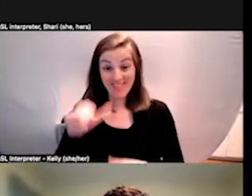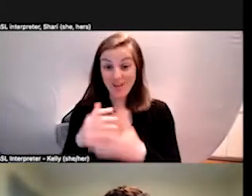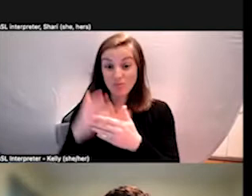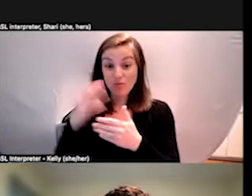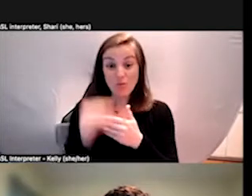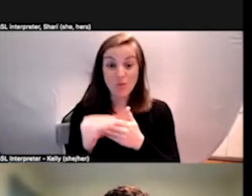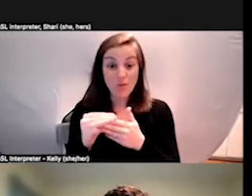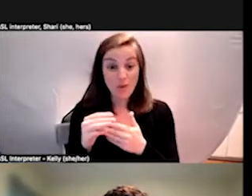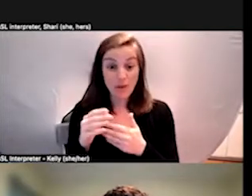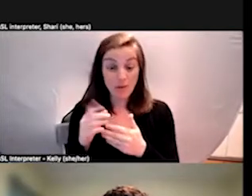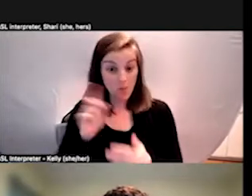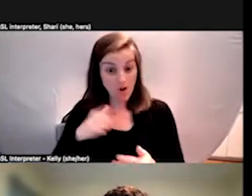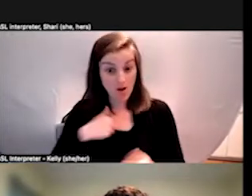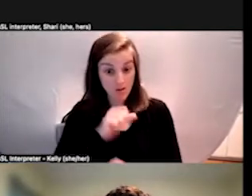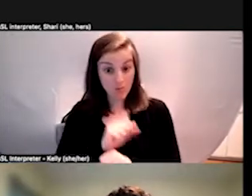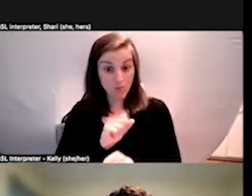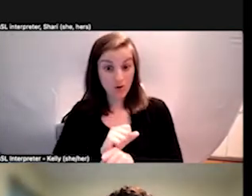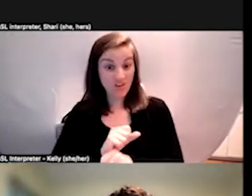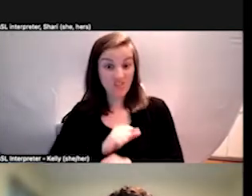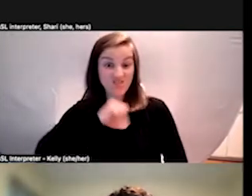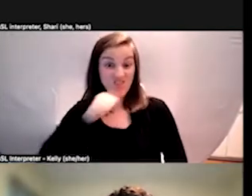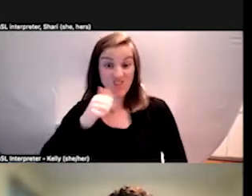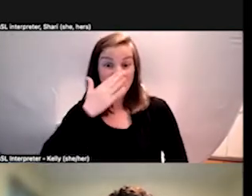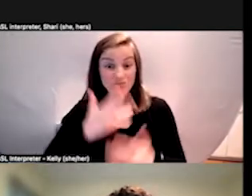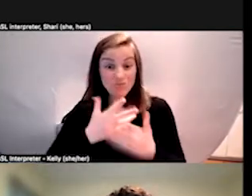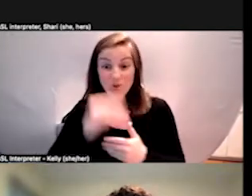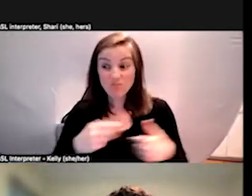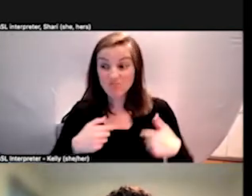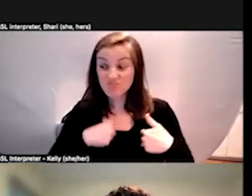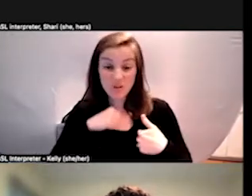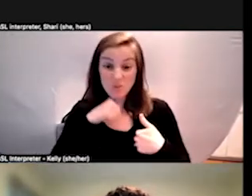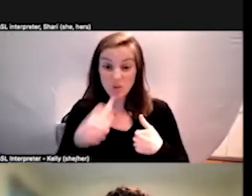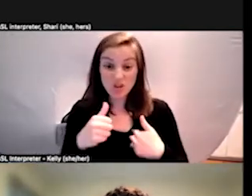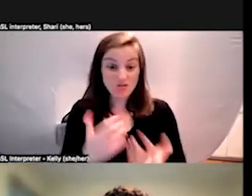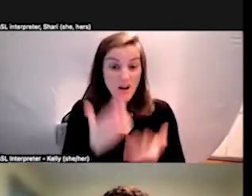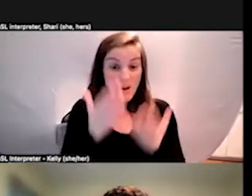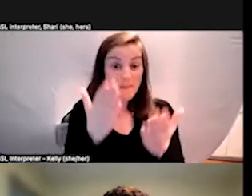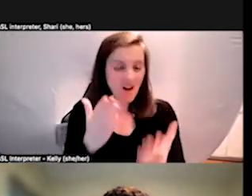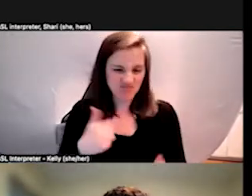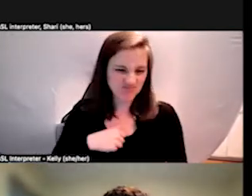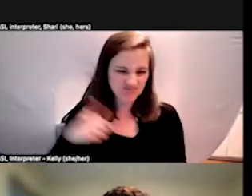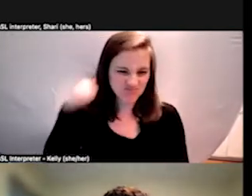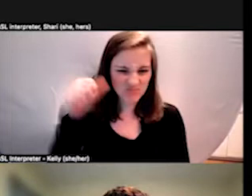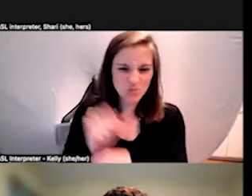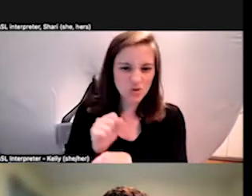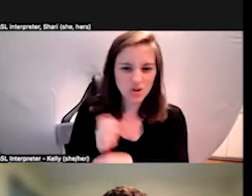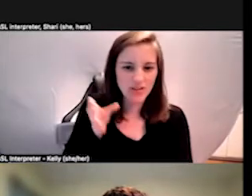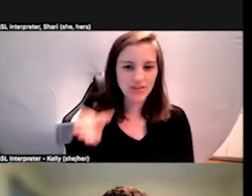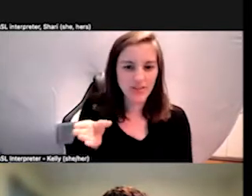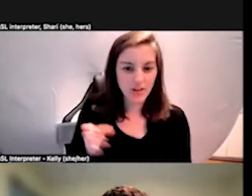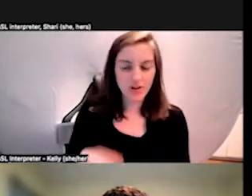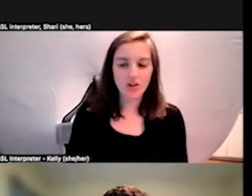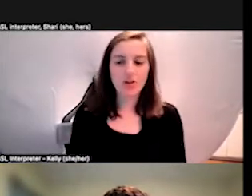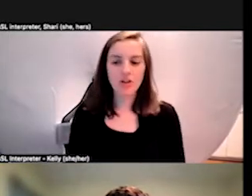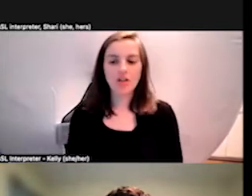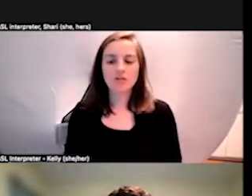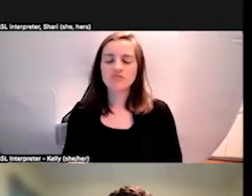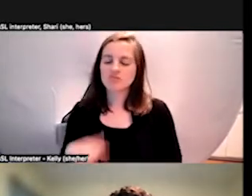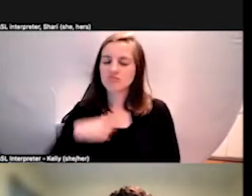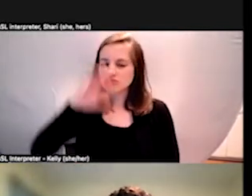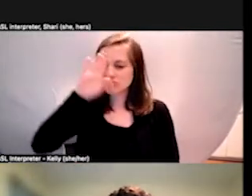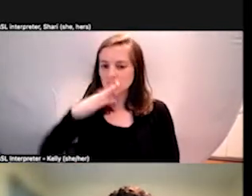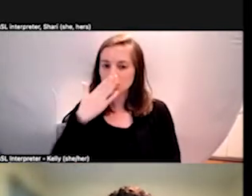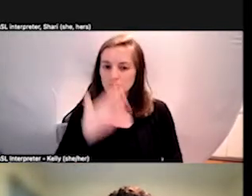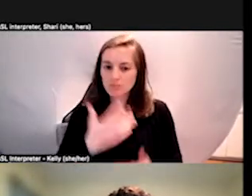recommending. So for folks specifically in the Central Mass, sort of Worcester County area,